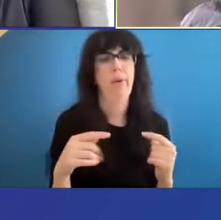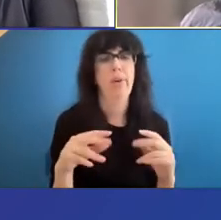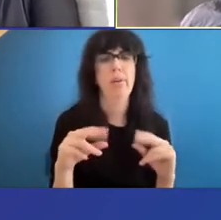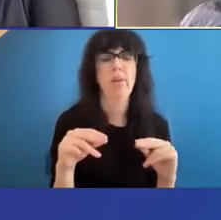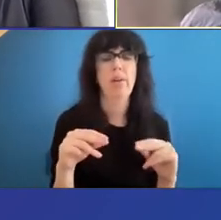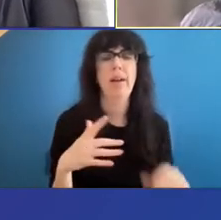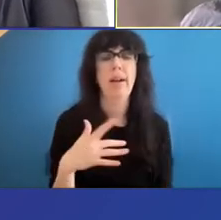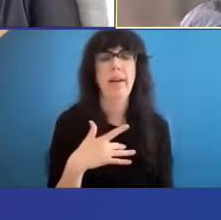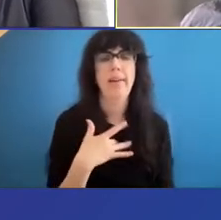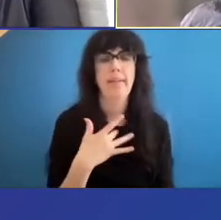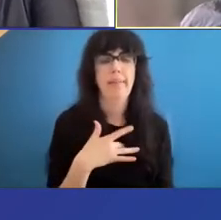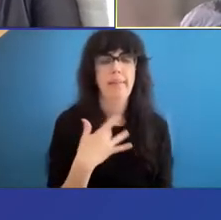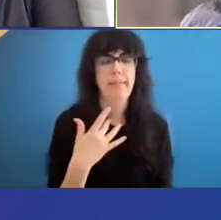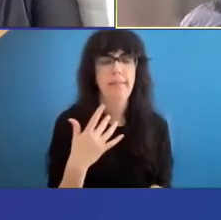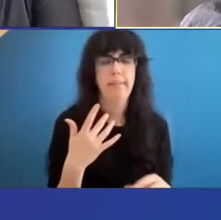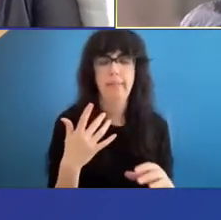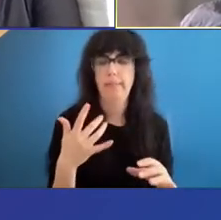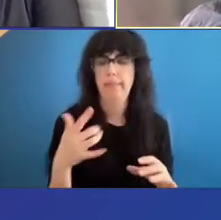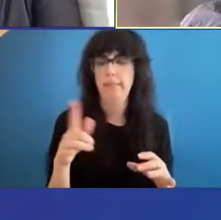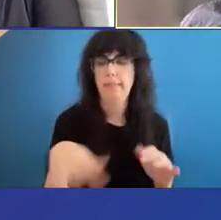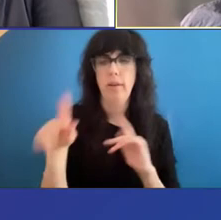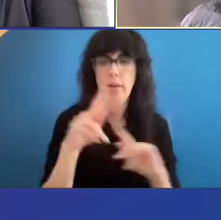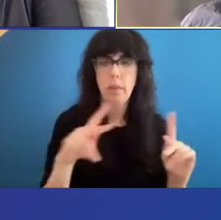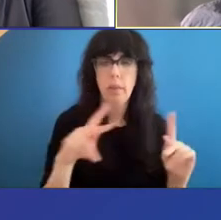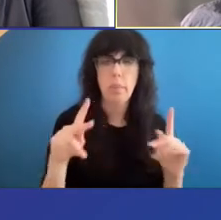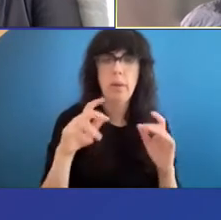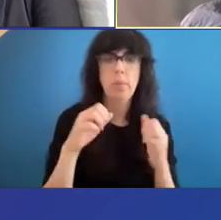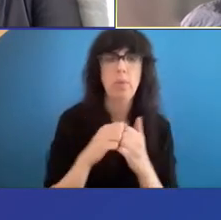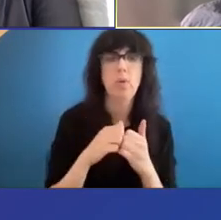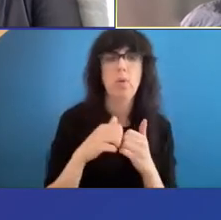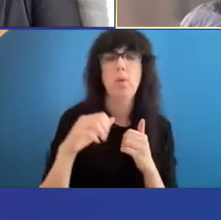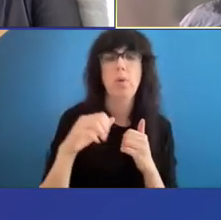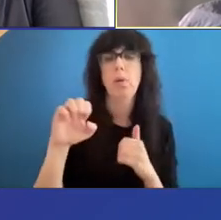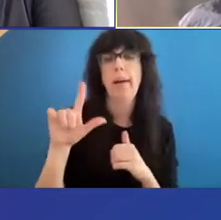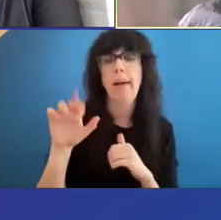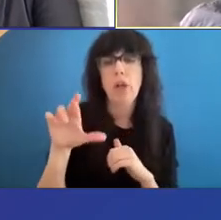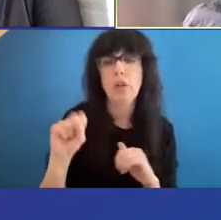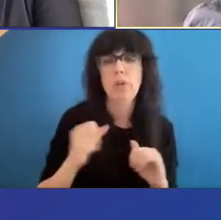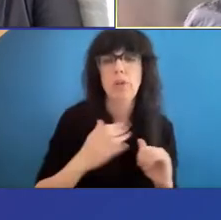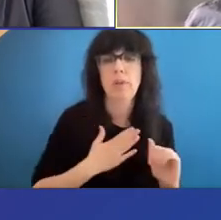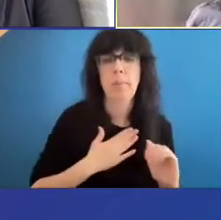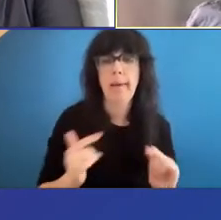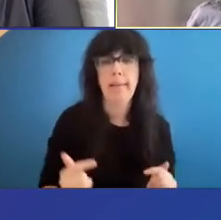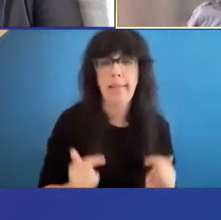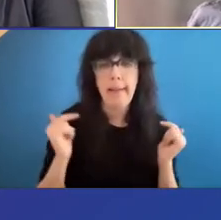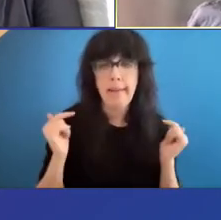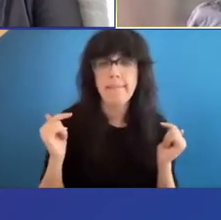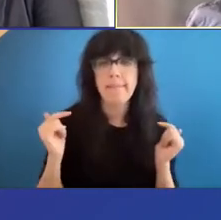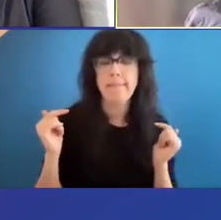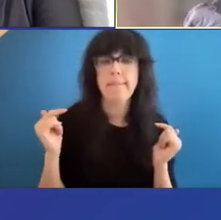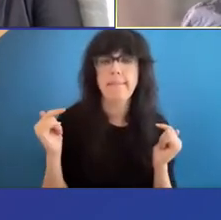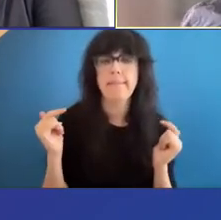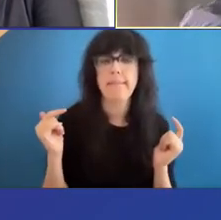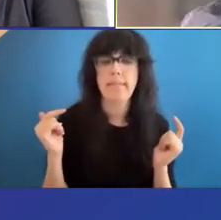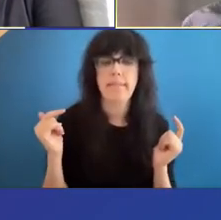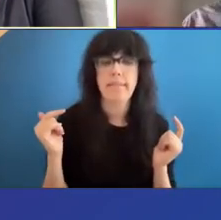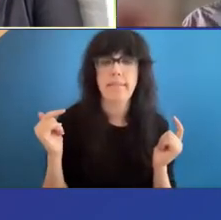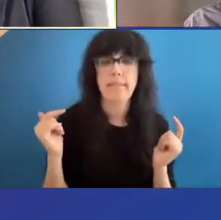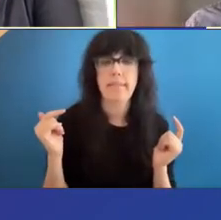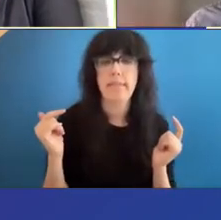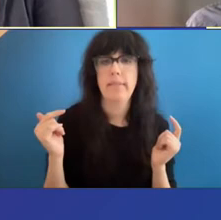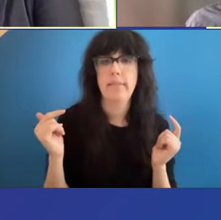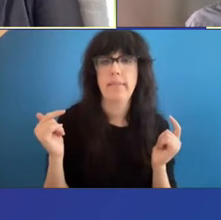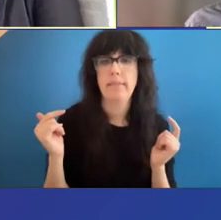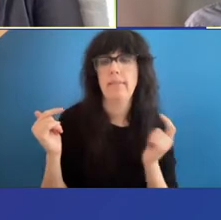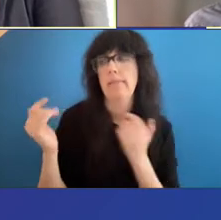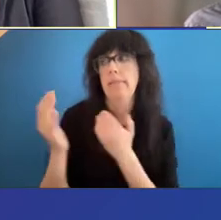I've found that the people, the elders in my life, you know, even though they have been diagnosed with